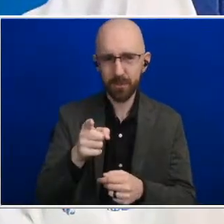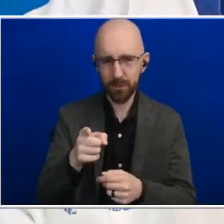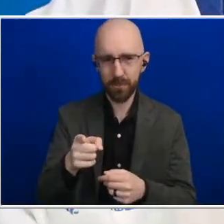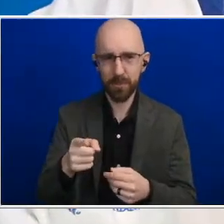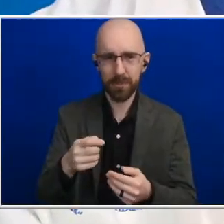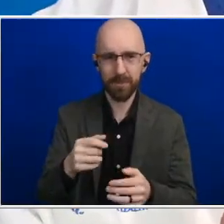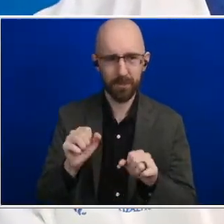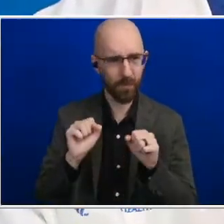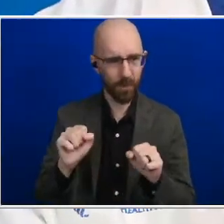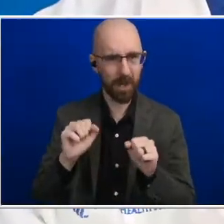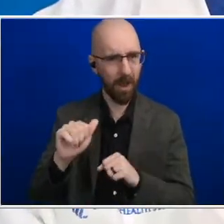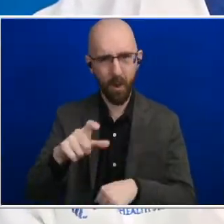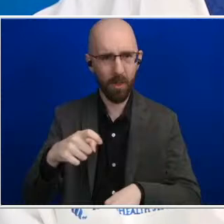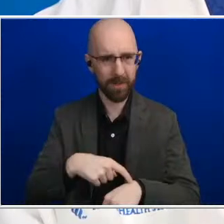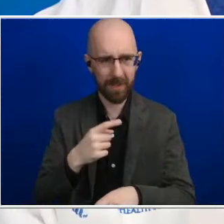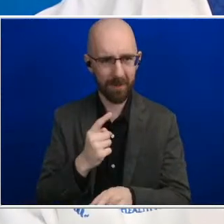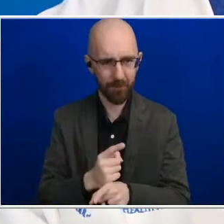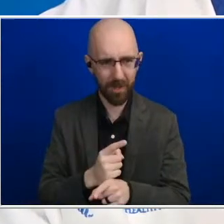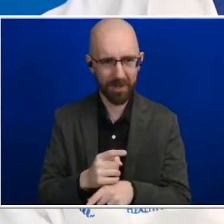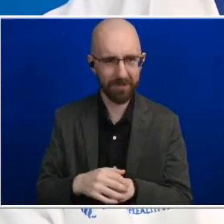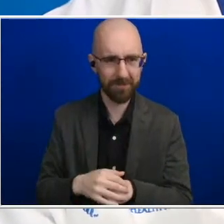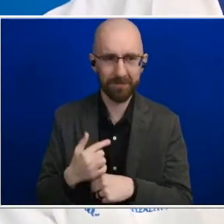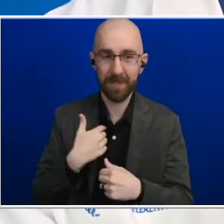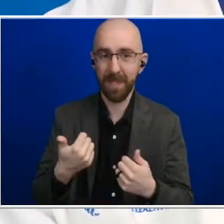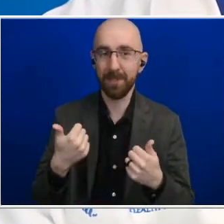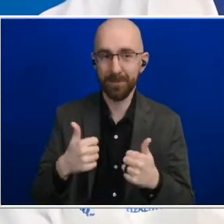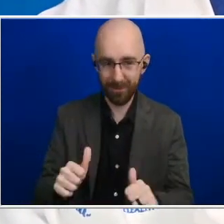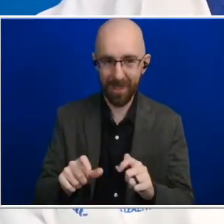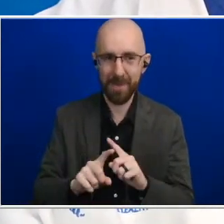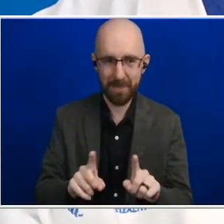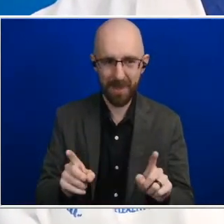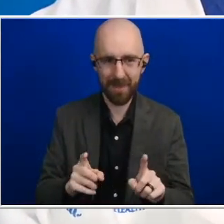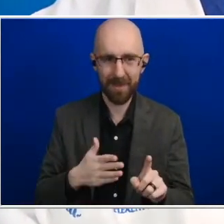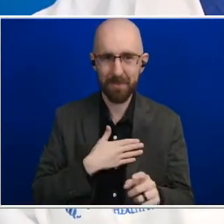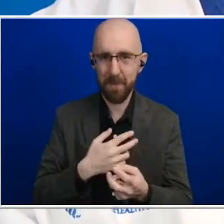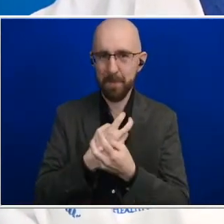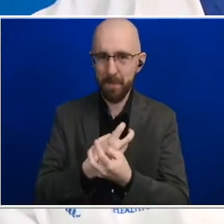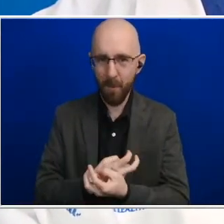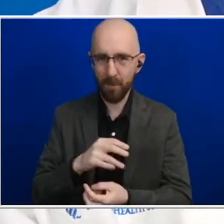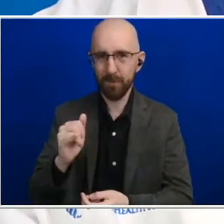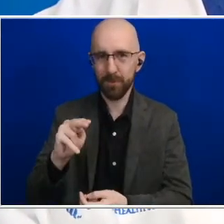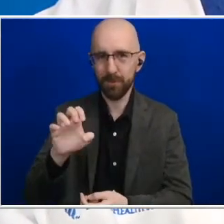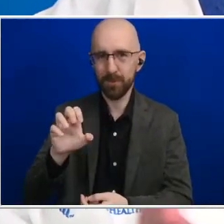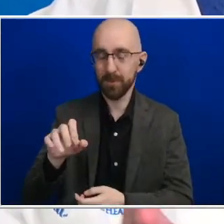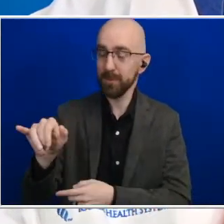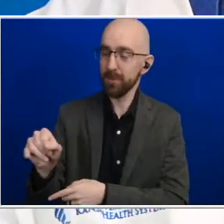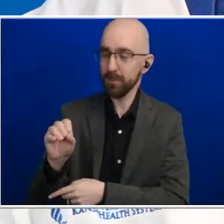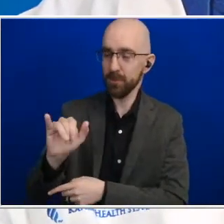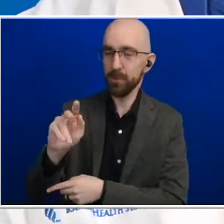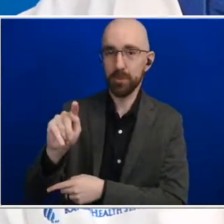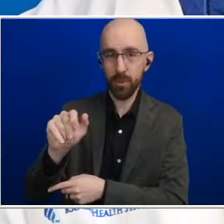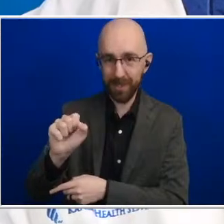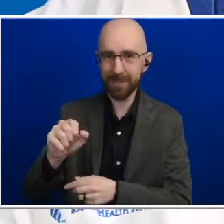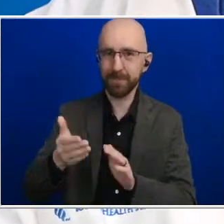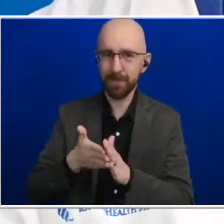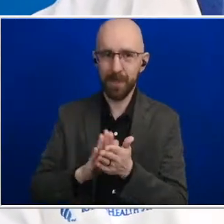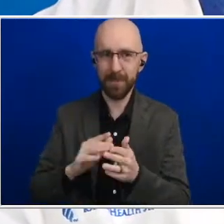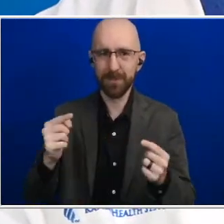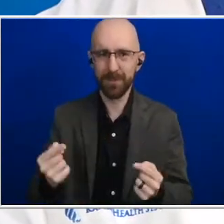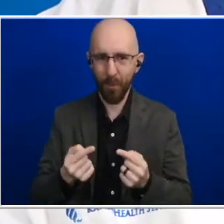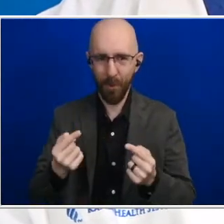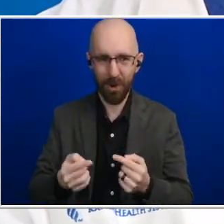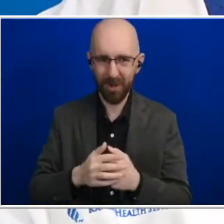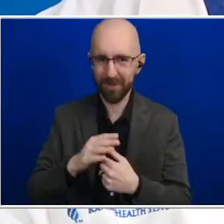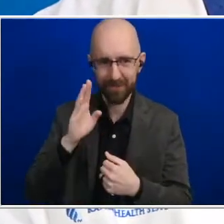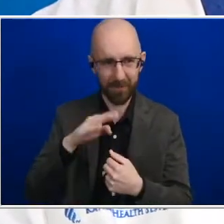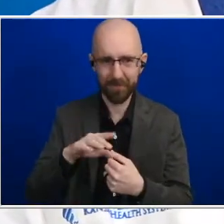as I recall. I try, but my bones and my joints are getting to be sore now. So, you know, just the aging